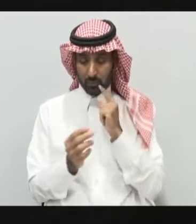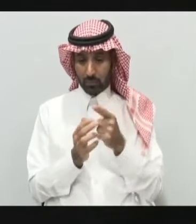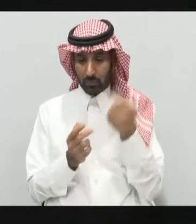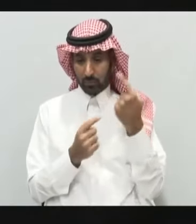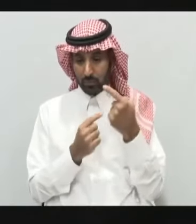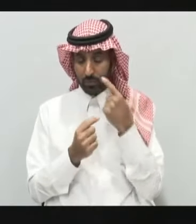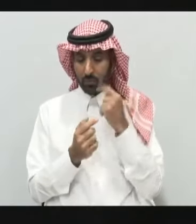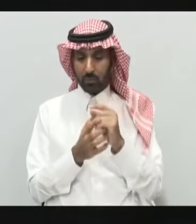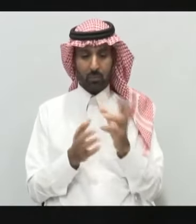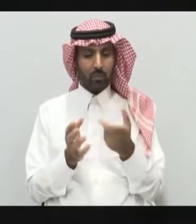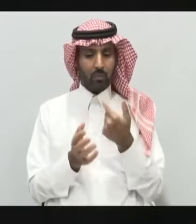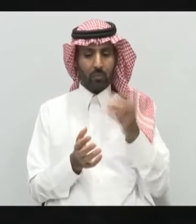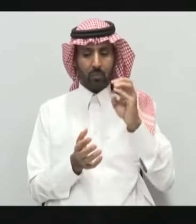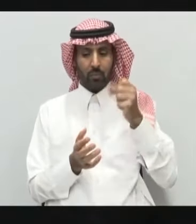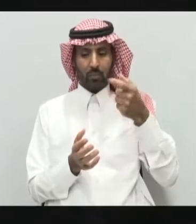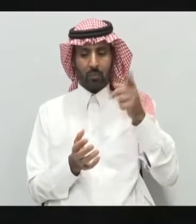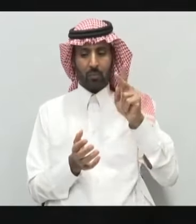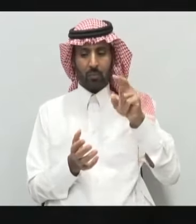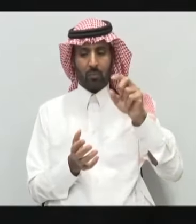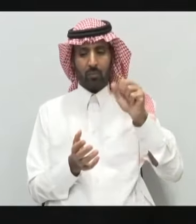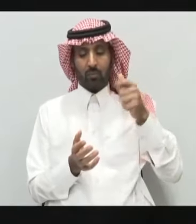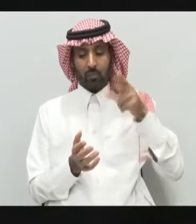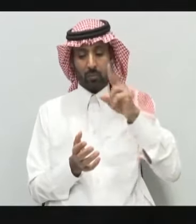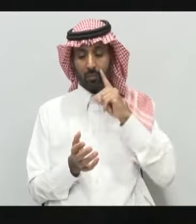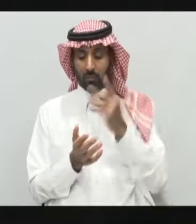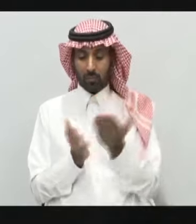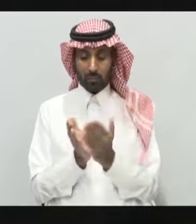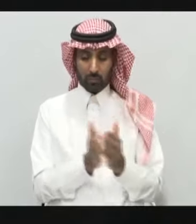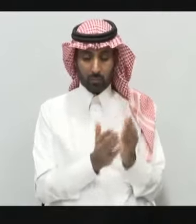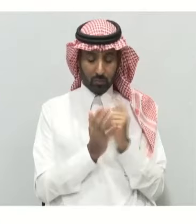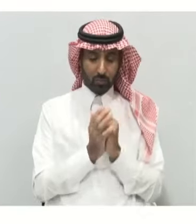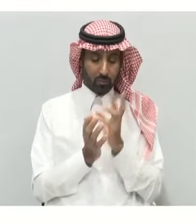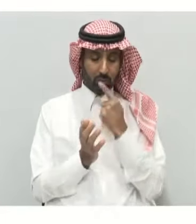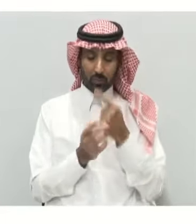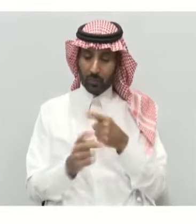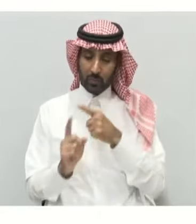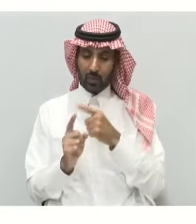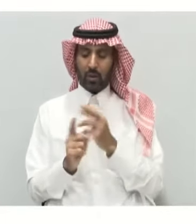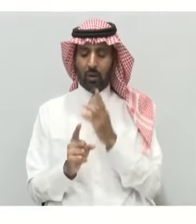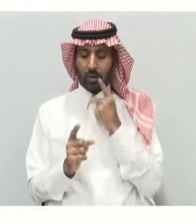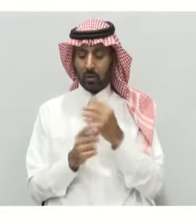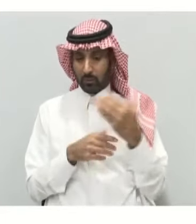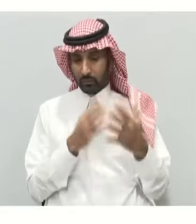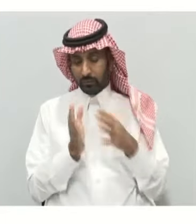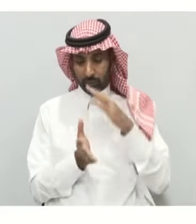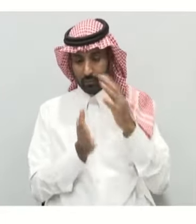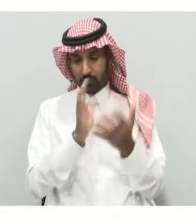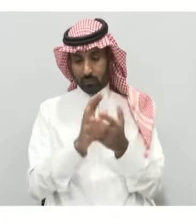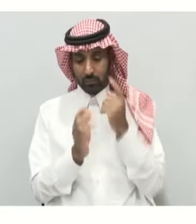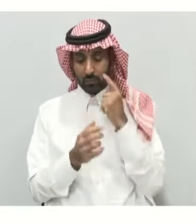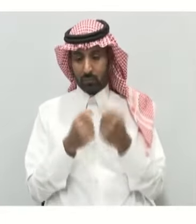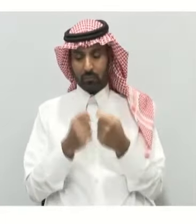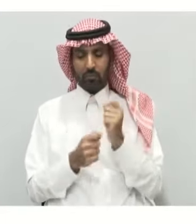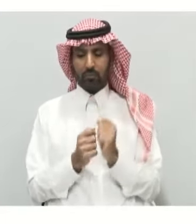seen Carl when he has different school subjects like math, geography, health, physical